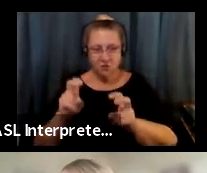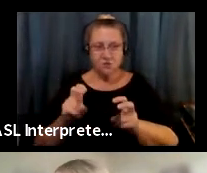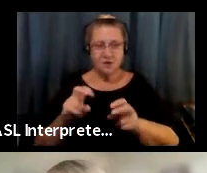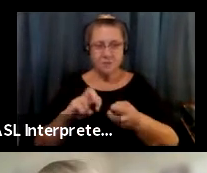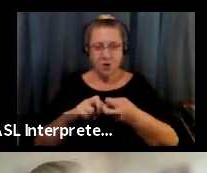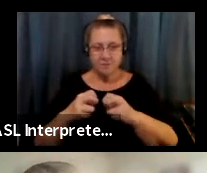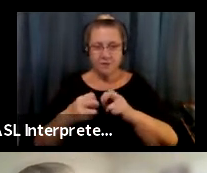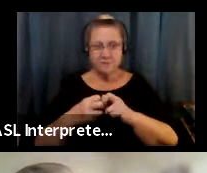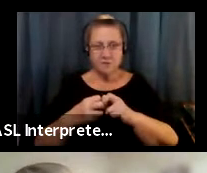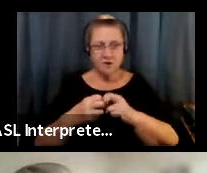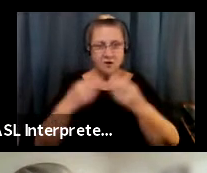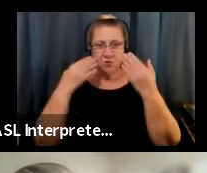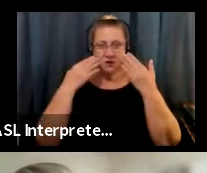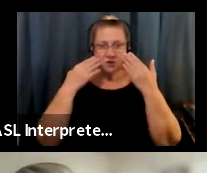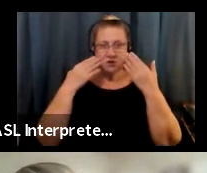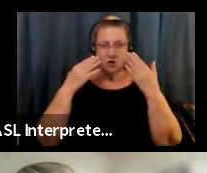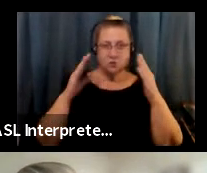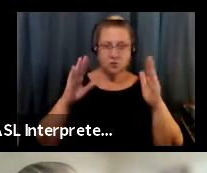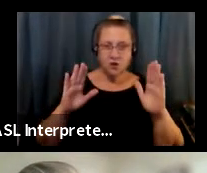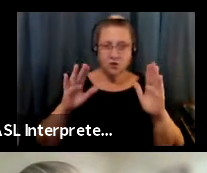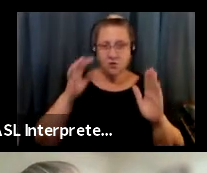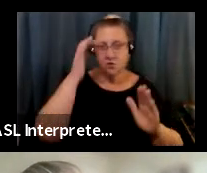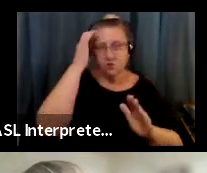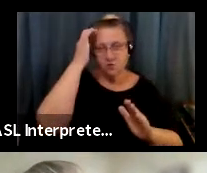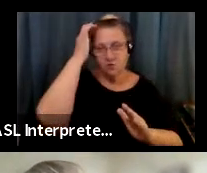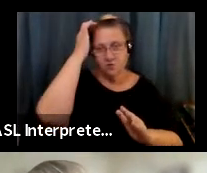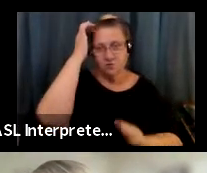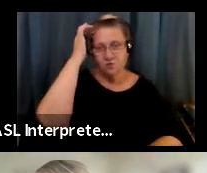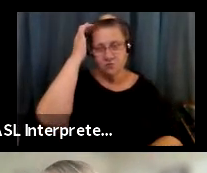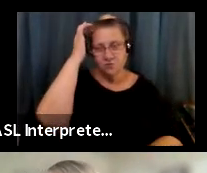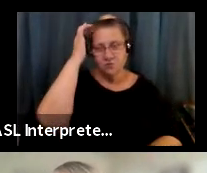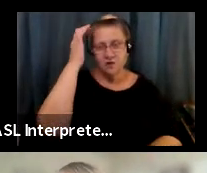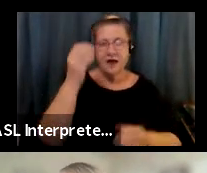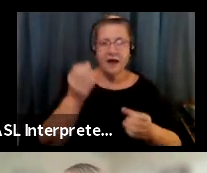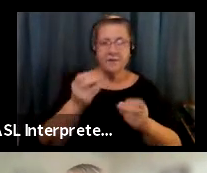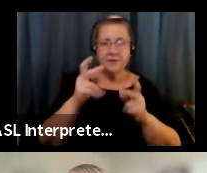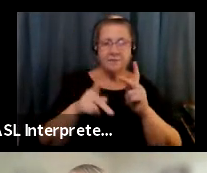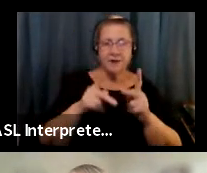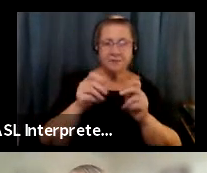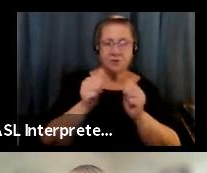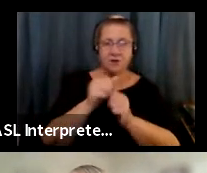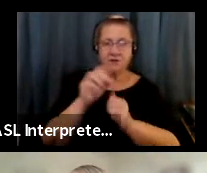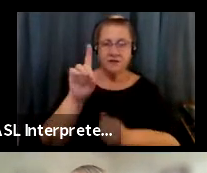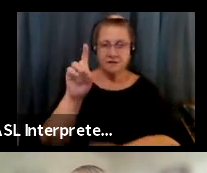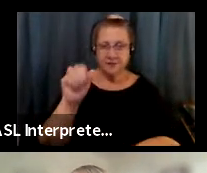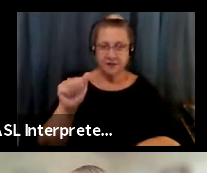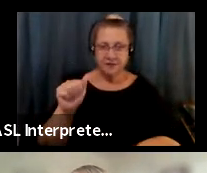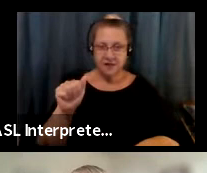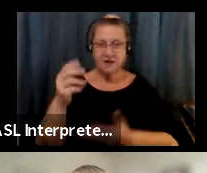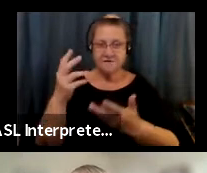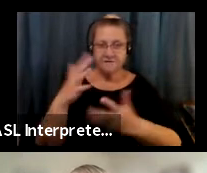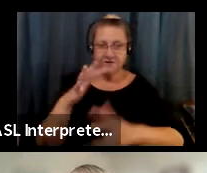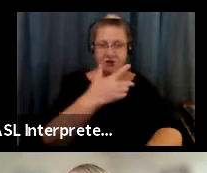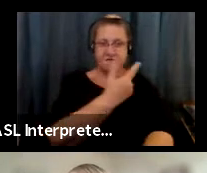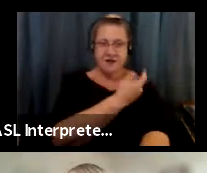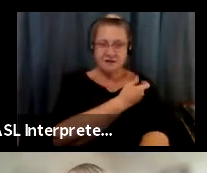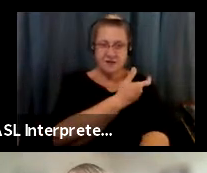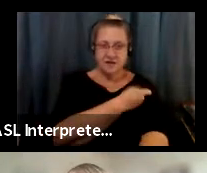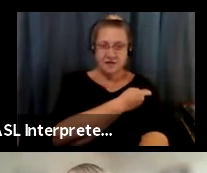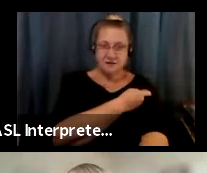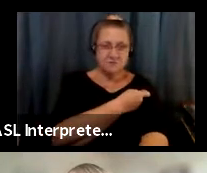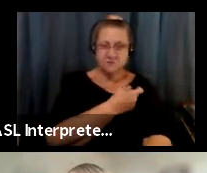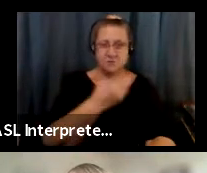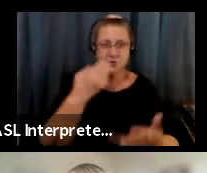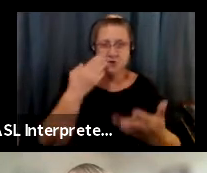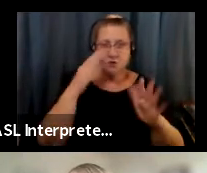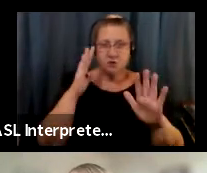know from the slides shown earlier how many people with disabilities have been vaccinated in the community,